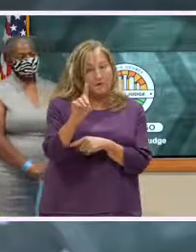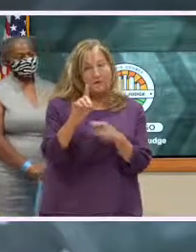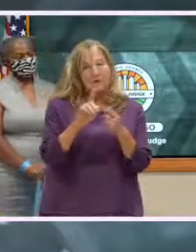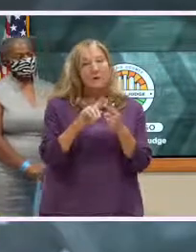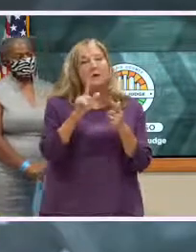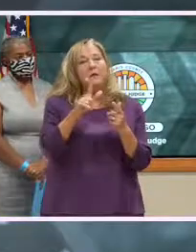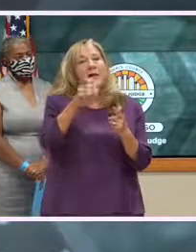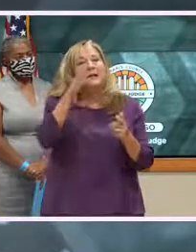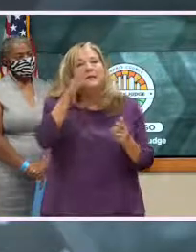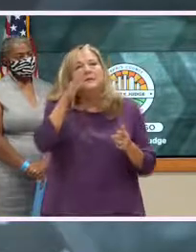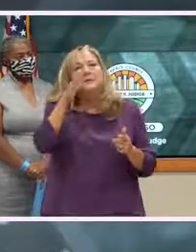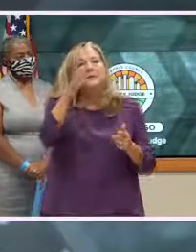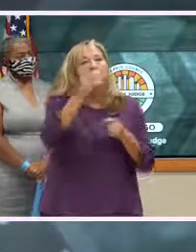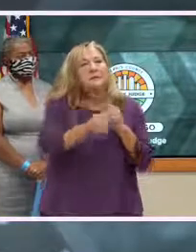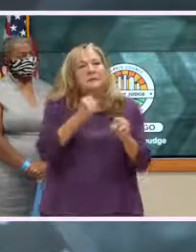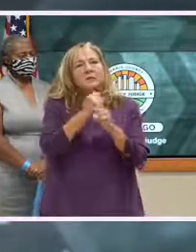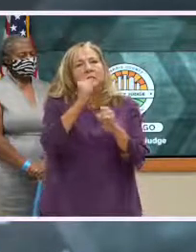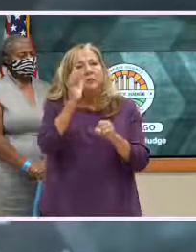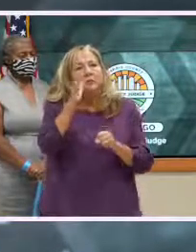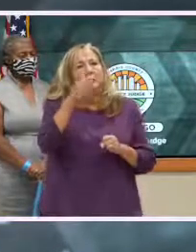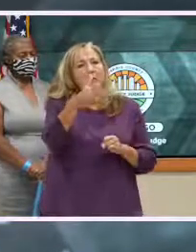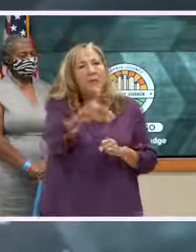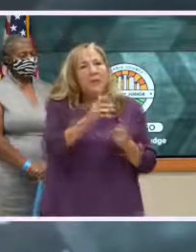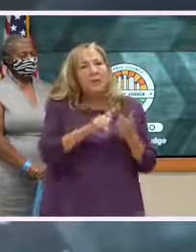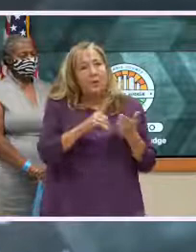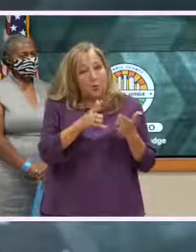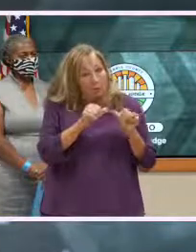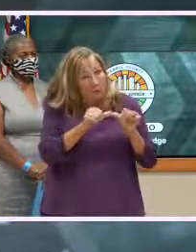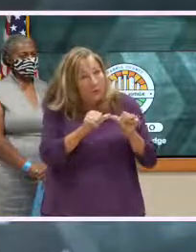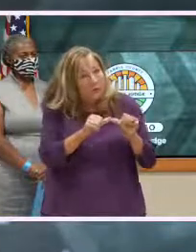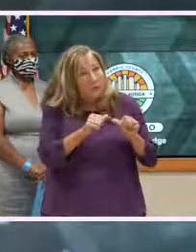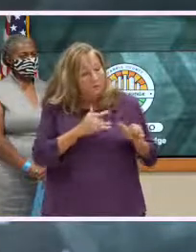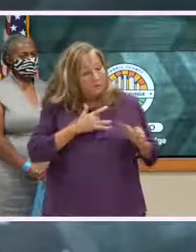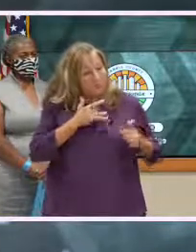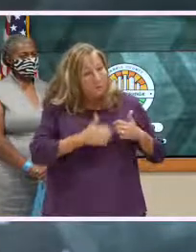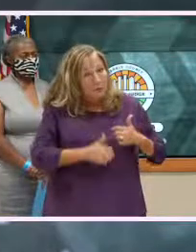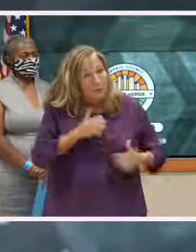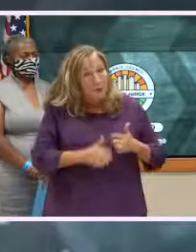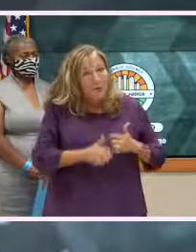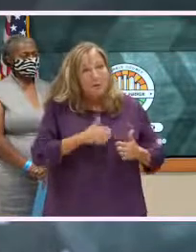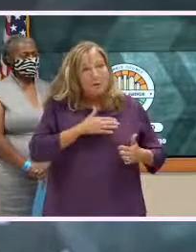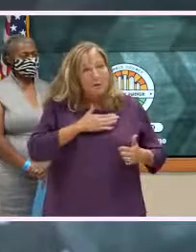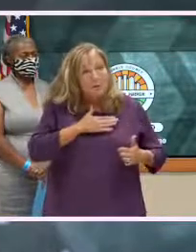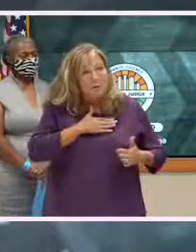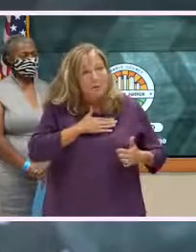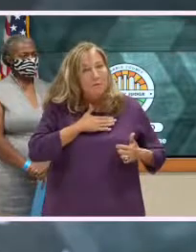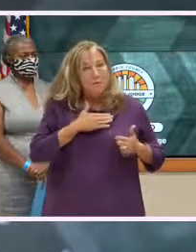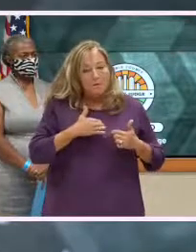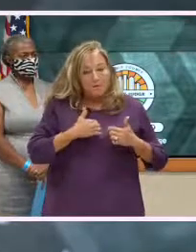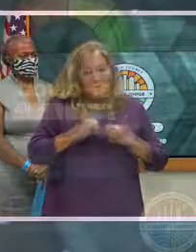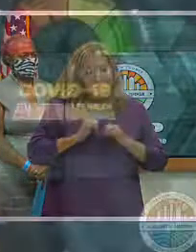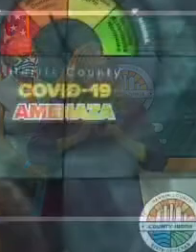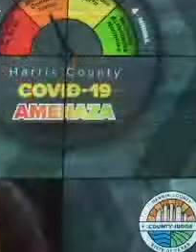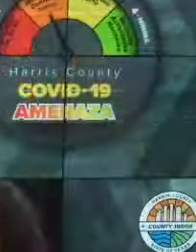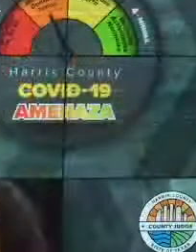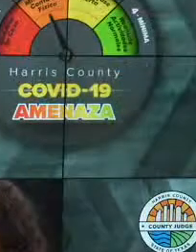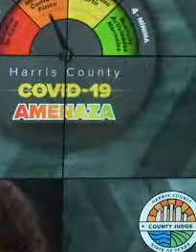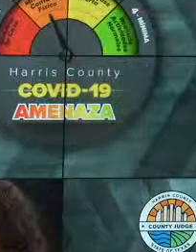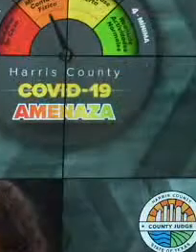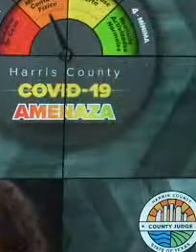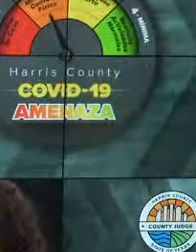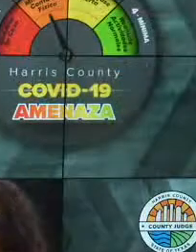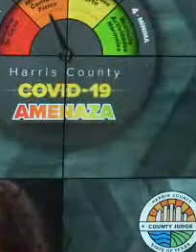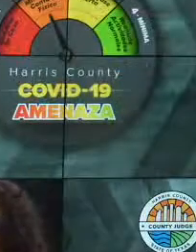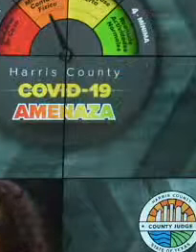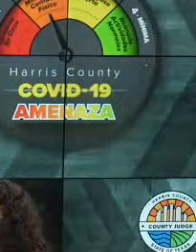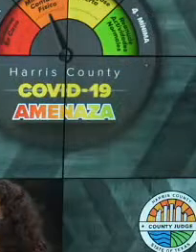cardiovascular, and pulmonary symptoms such as shortness of breath or heart palpitations, or what people call brain fog,